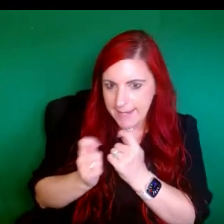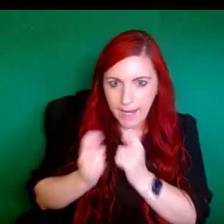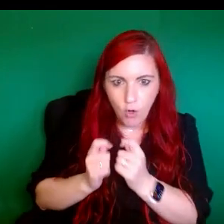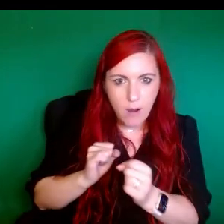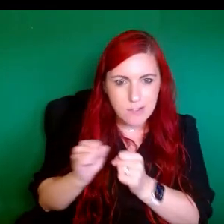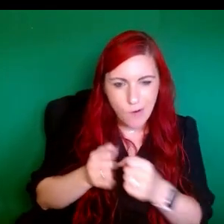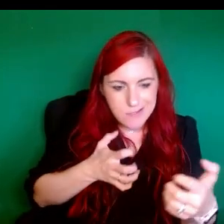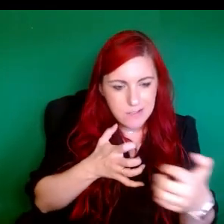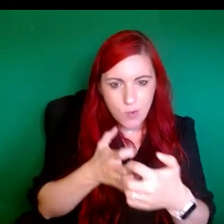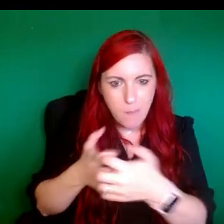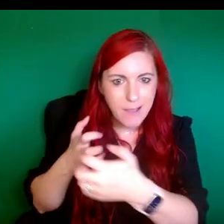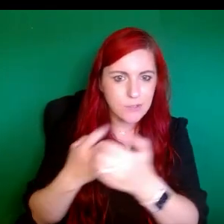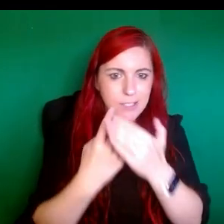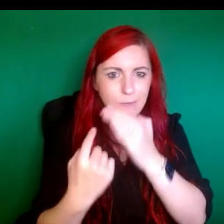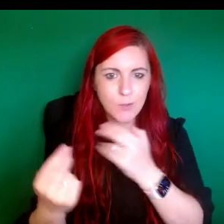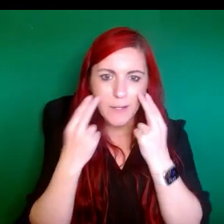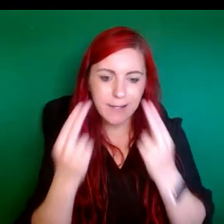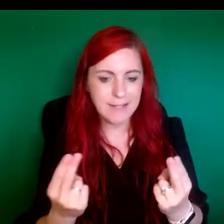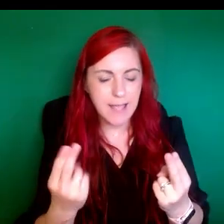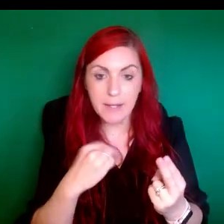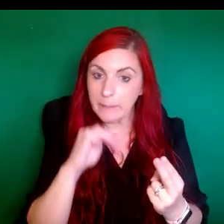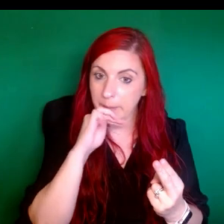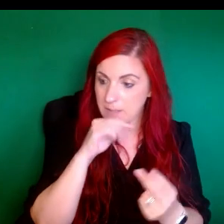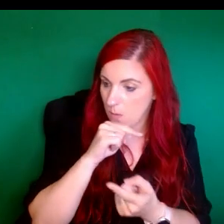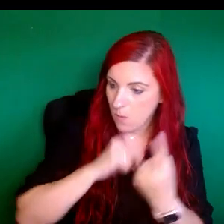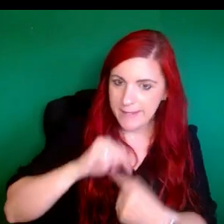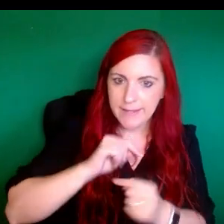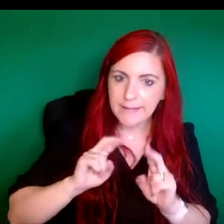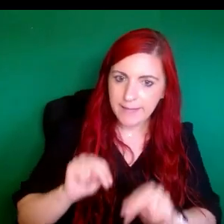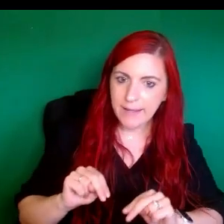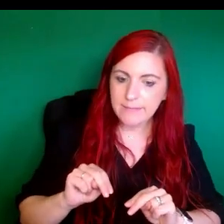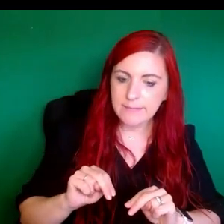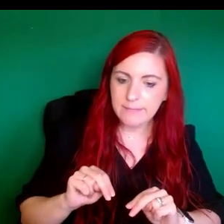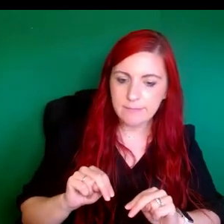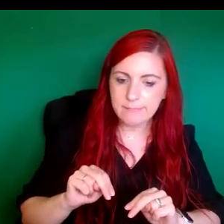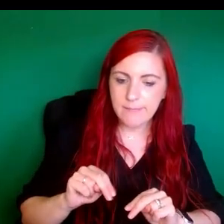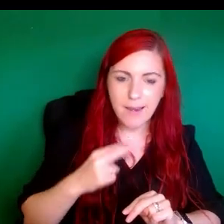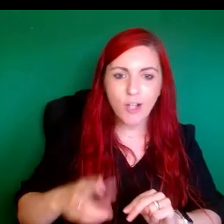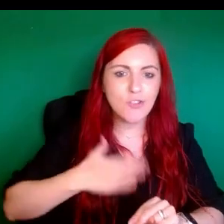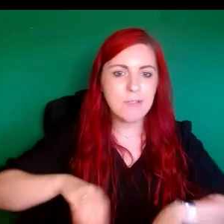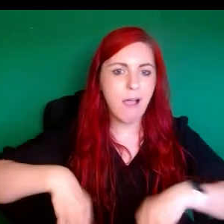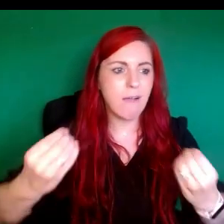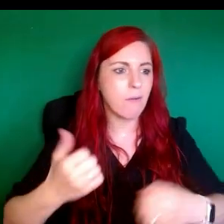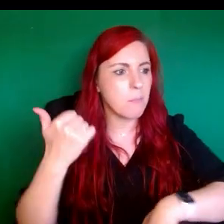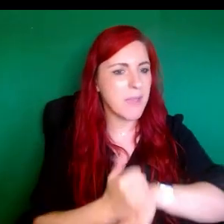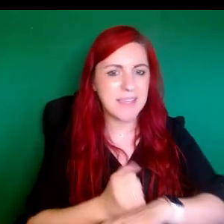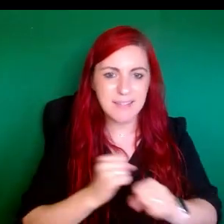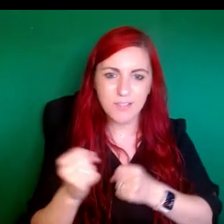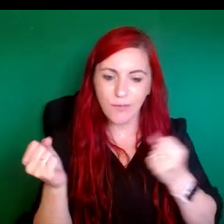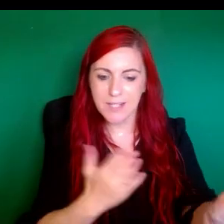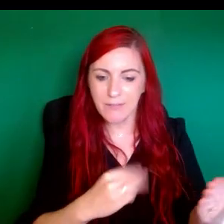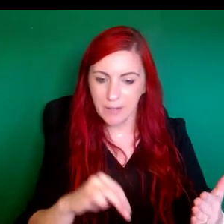it allows us to give more than just basic service delivery. It enhances our environments. We're able to upgrade our